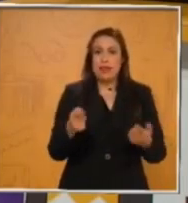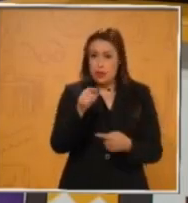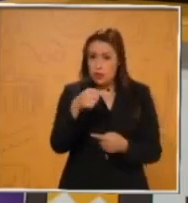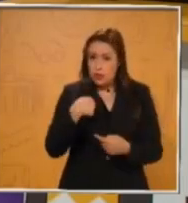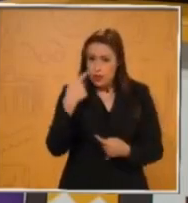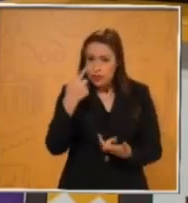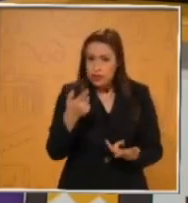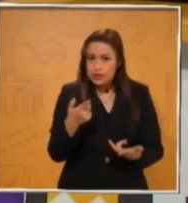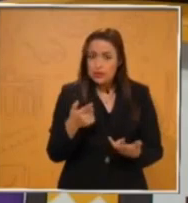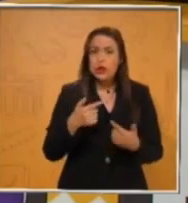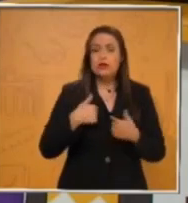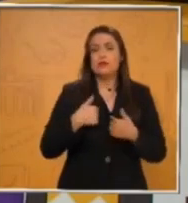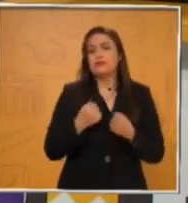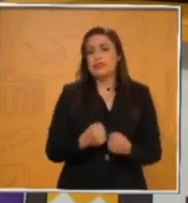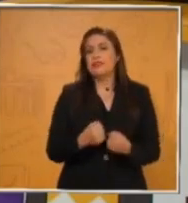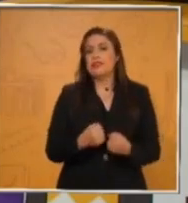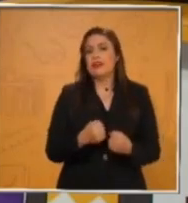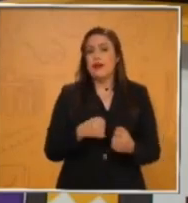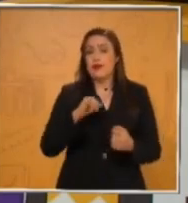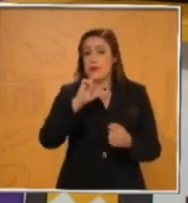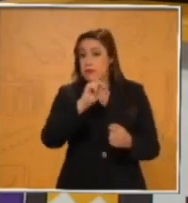I'm totally sure you did.